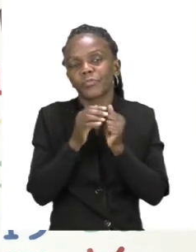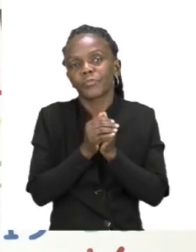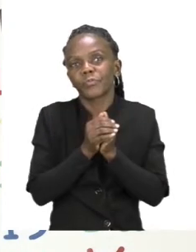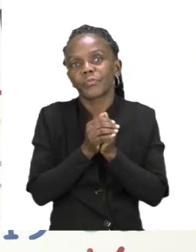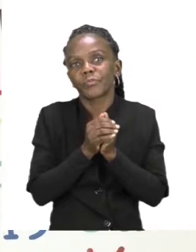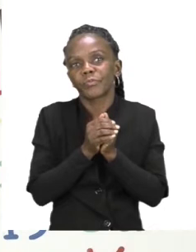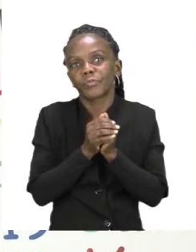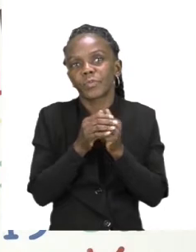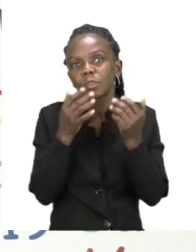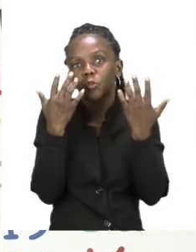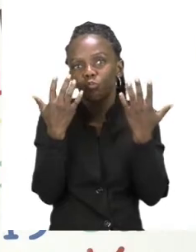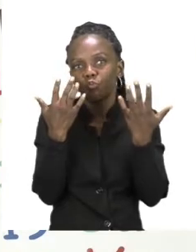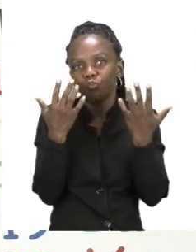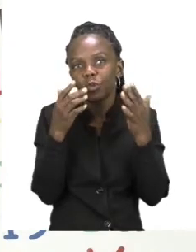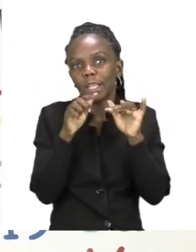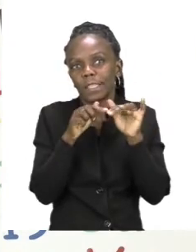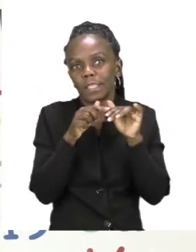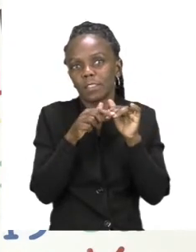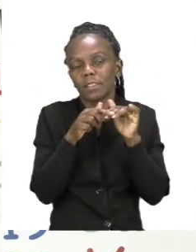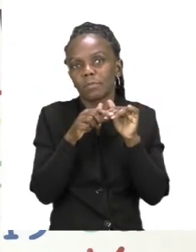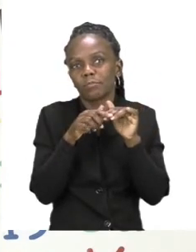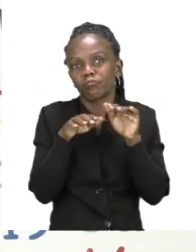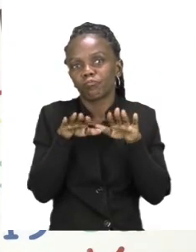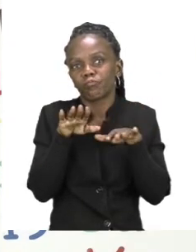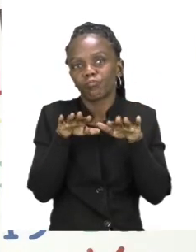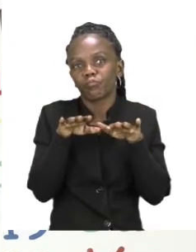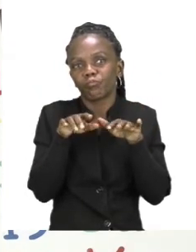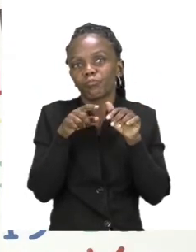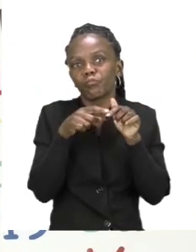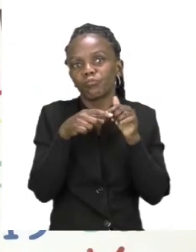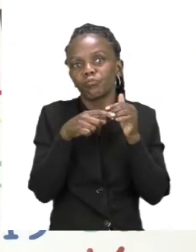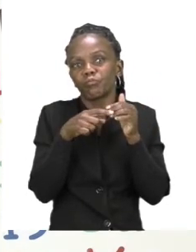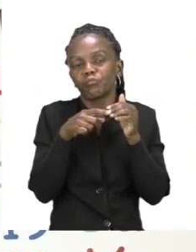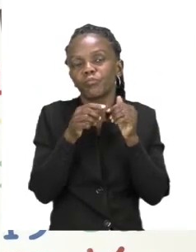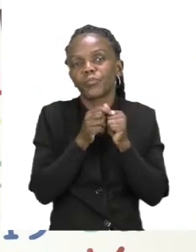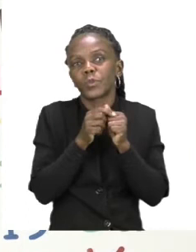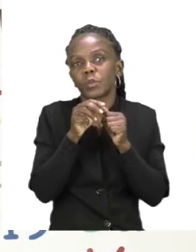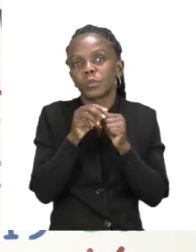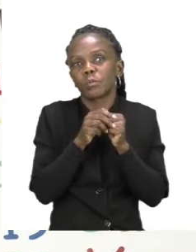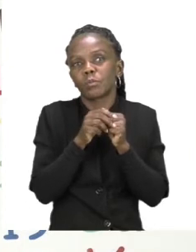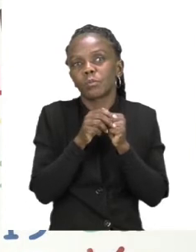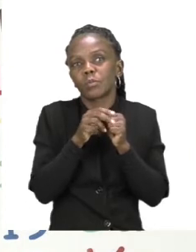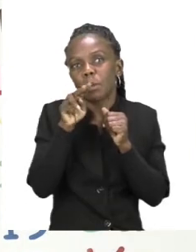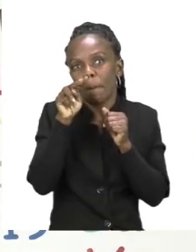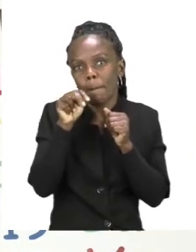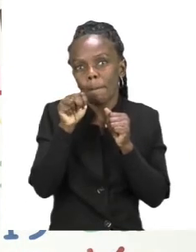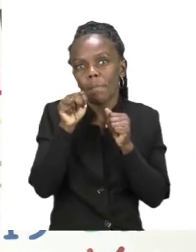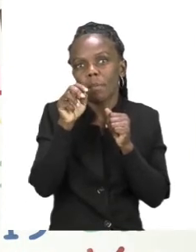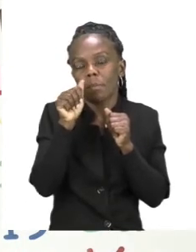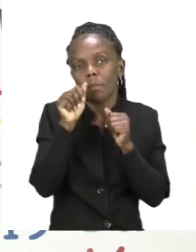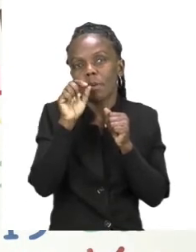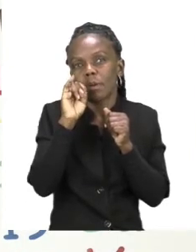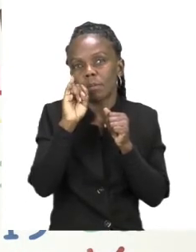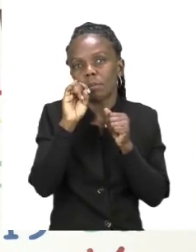have finger nails and then we also have toe nails. So wiggle your